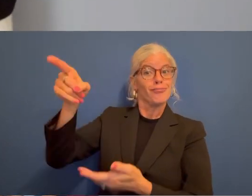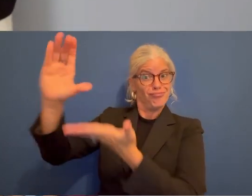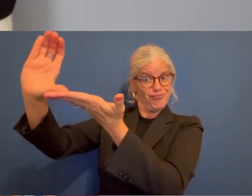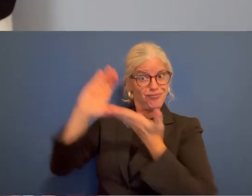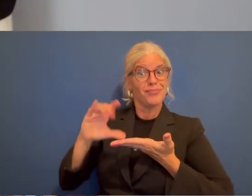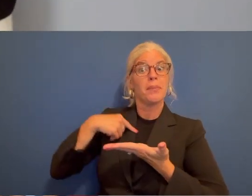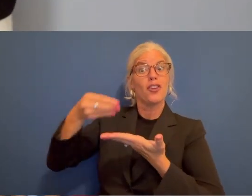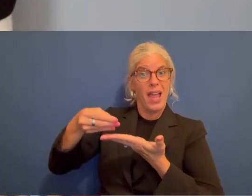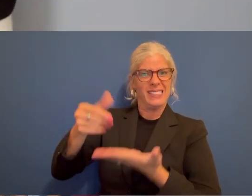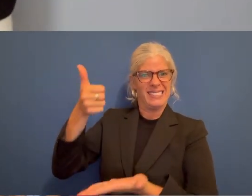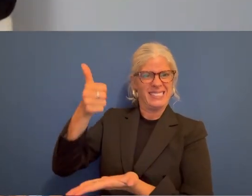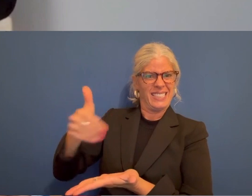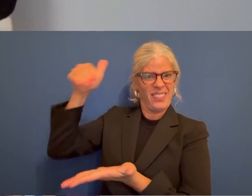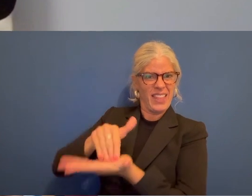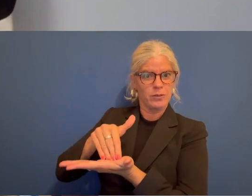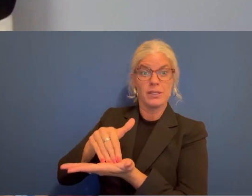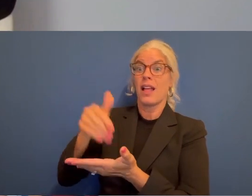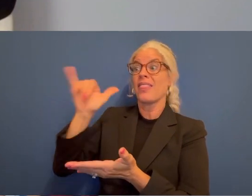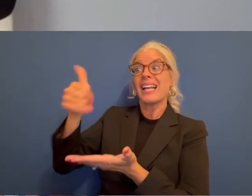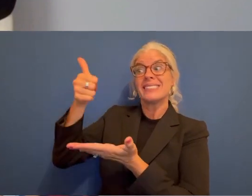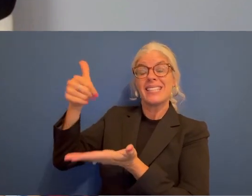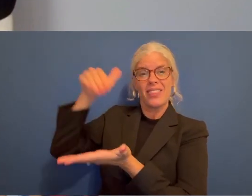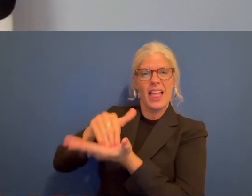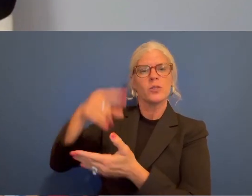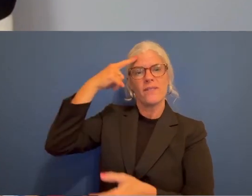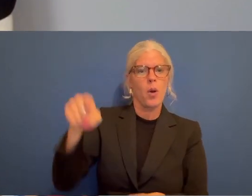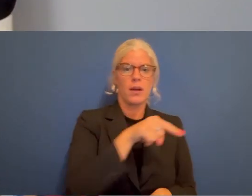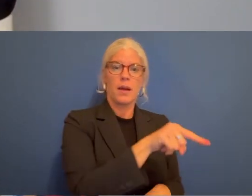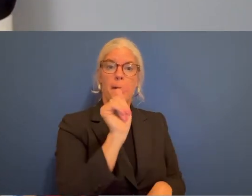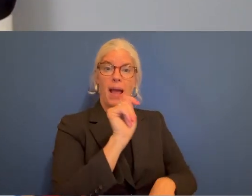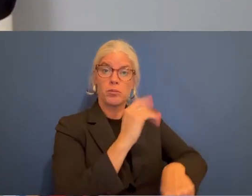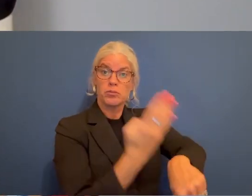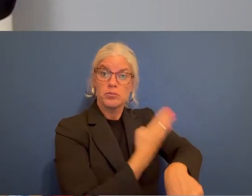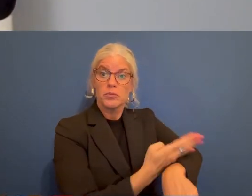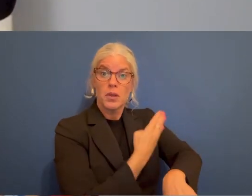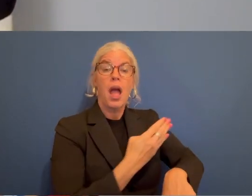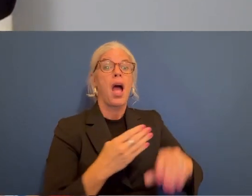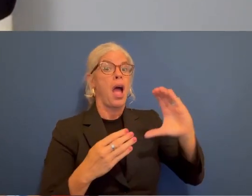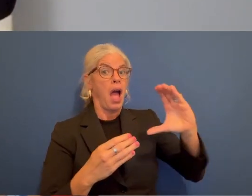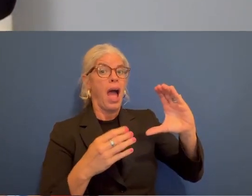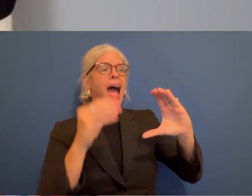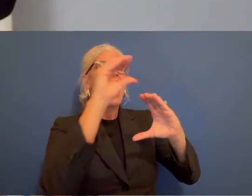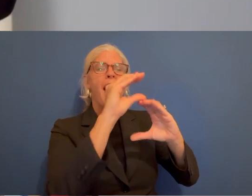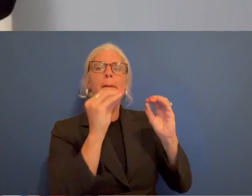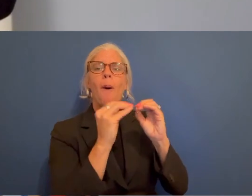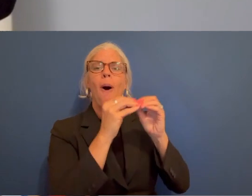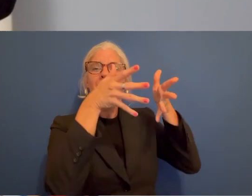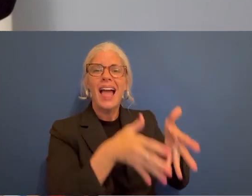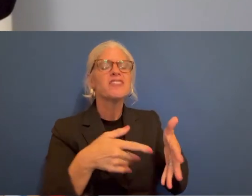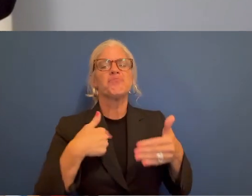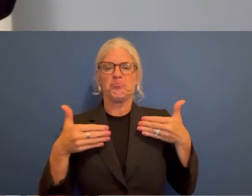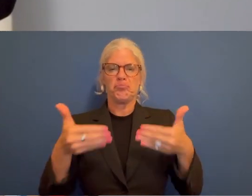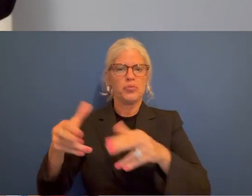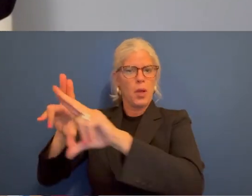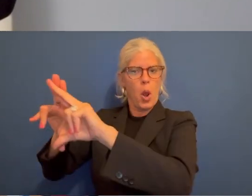for a fund from them. I was awarded that fund. They gave me $10,000 to contribute towards my bathroom remodel,